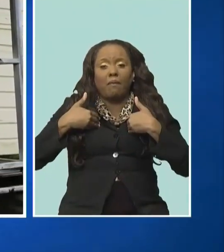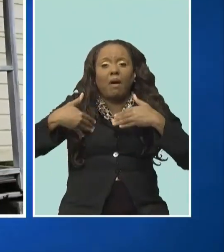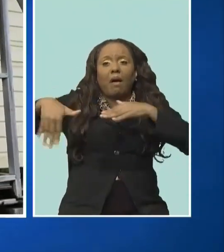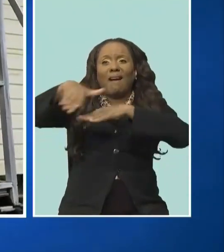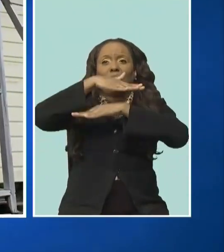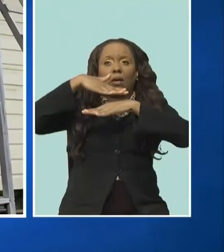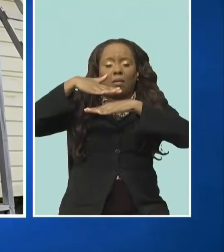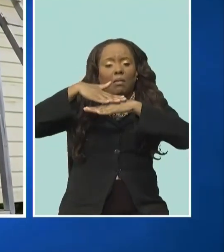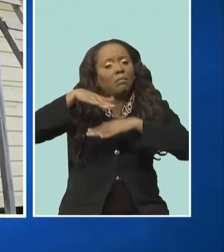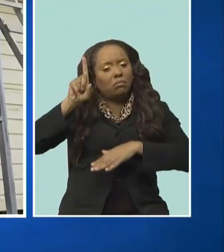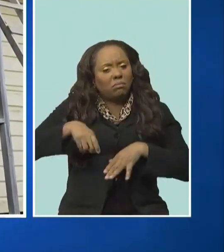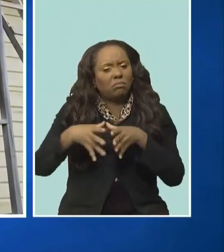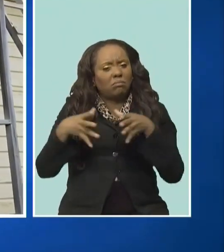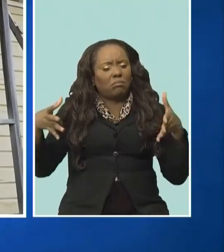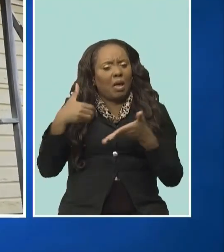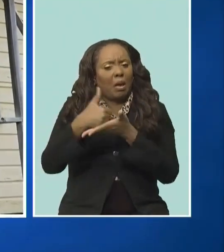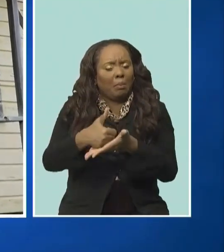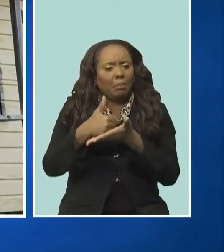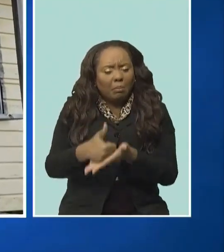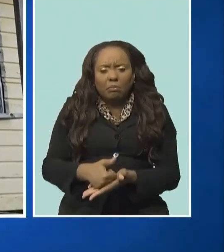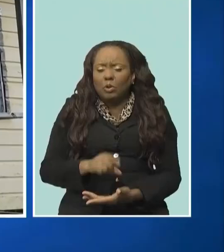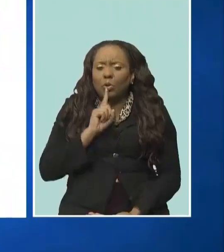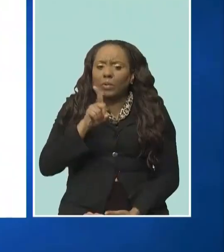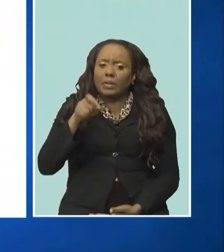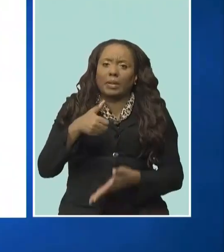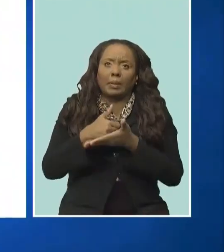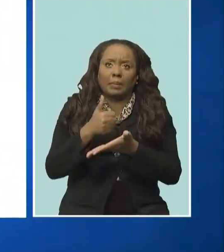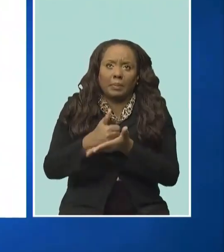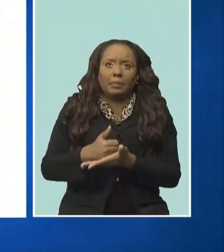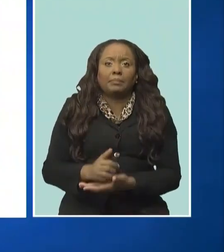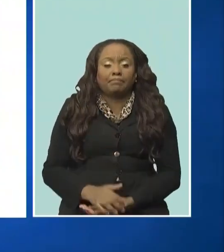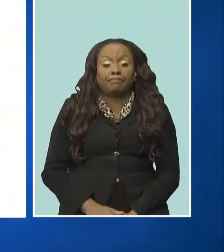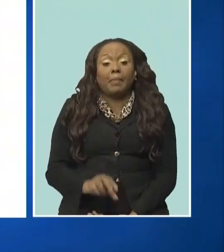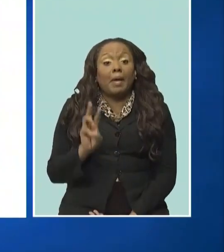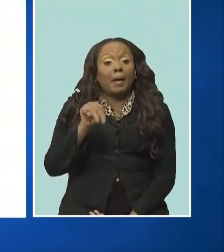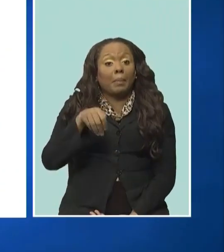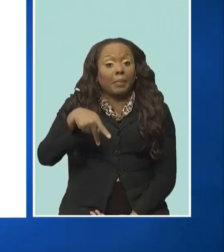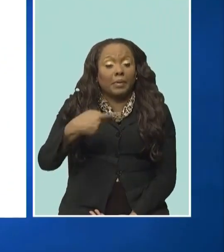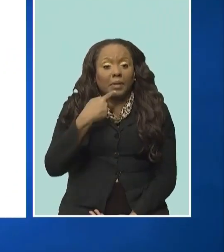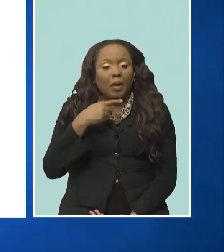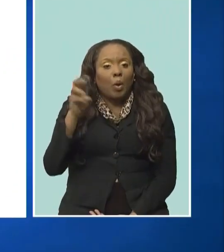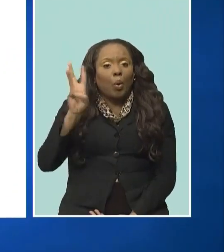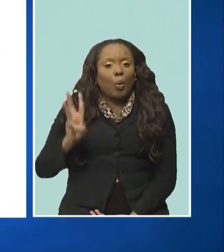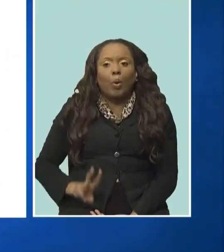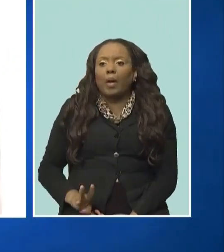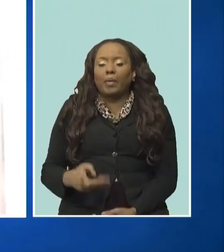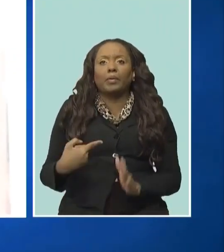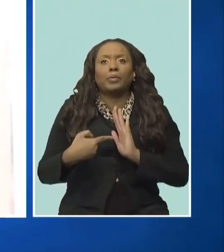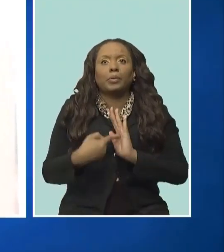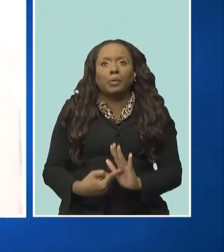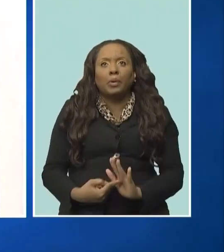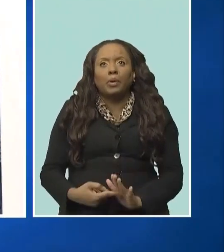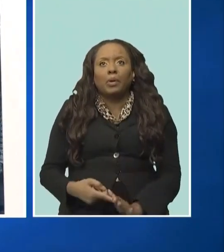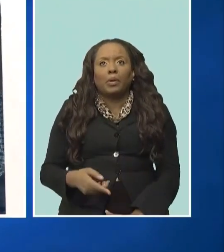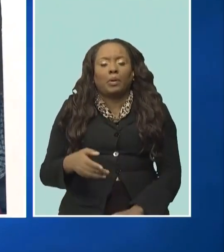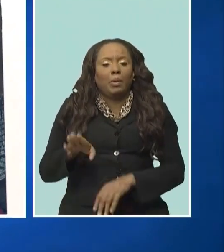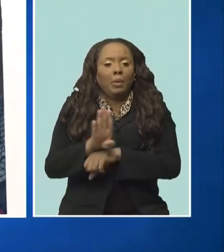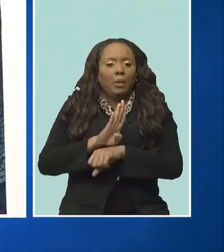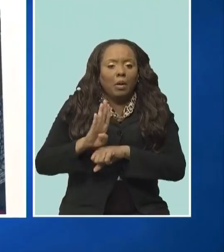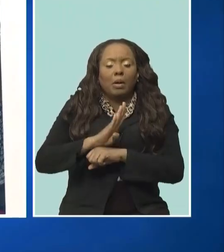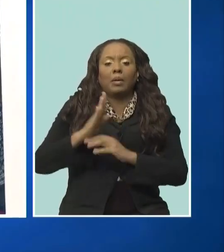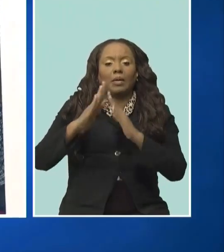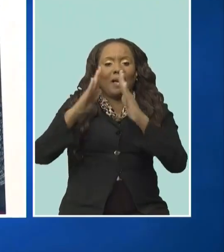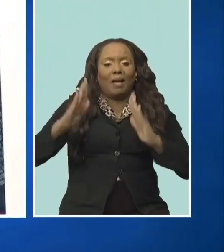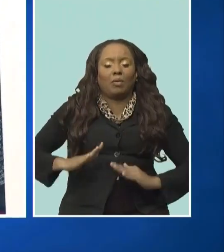need a lot of help, a real lot of help. MP Phillips says these weather systems highlight the weaknesses in Barbados's